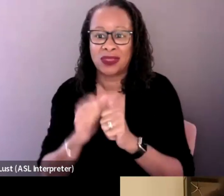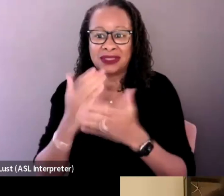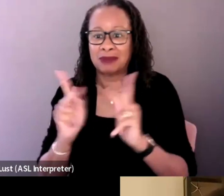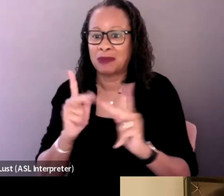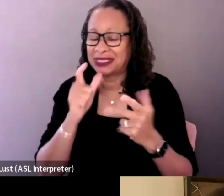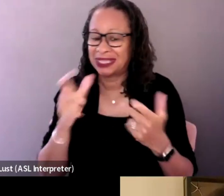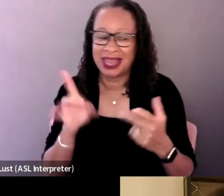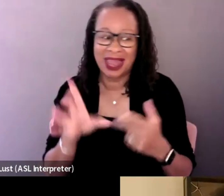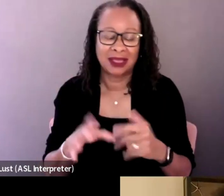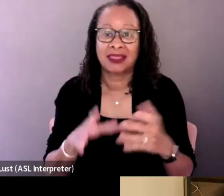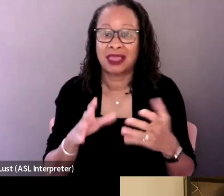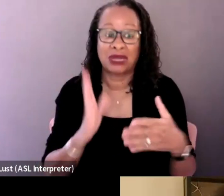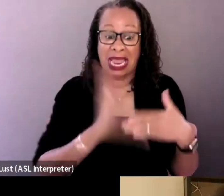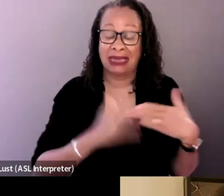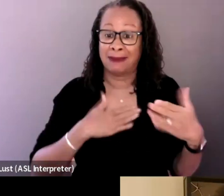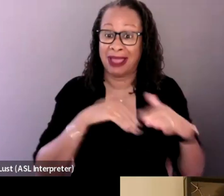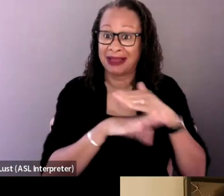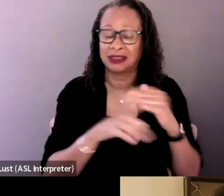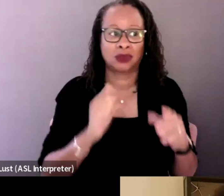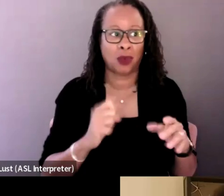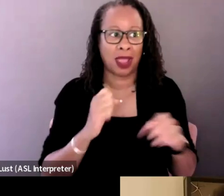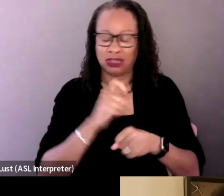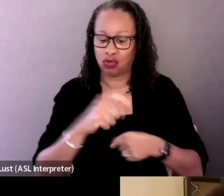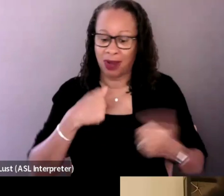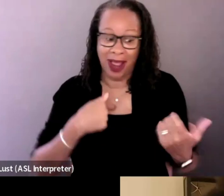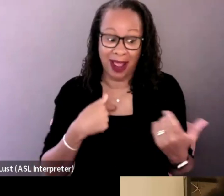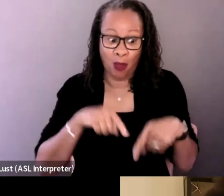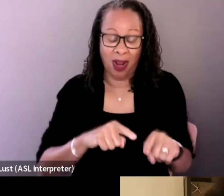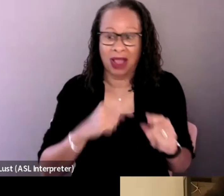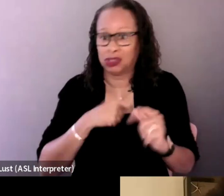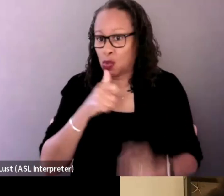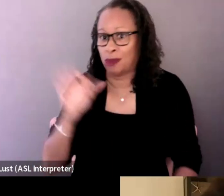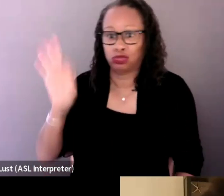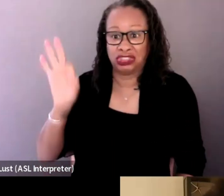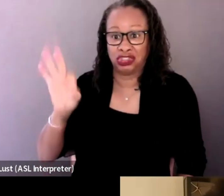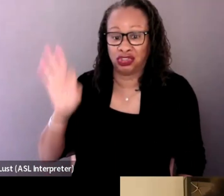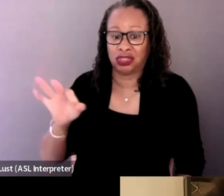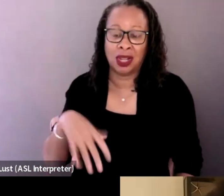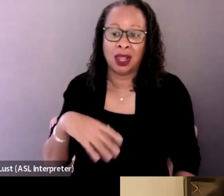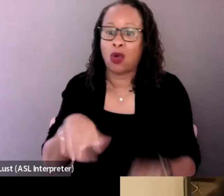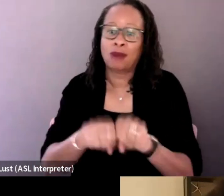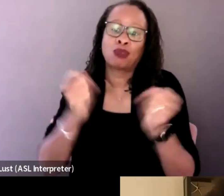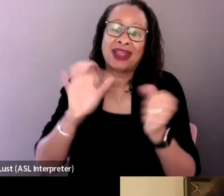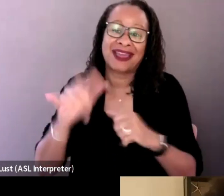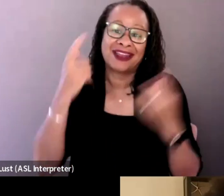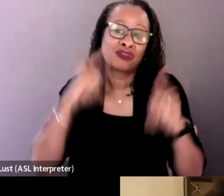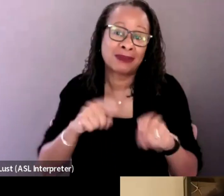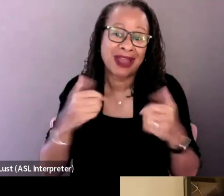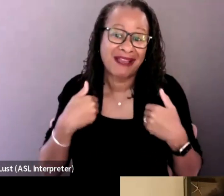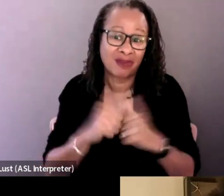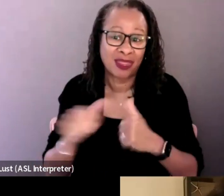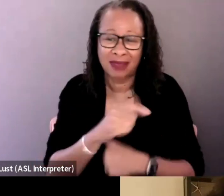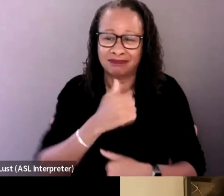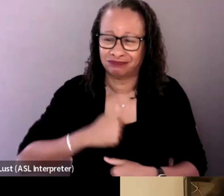that would make my access go away. So I made sure that I don't preach the agreement that I had with them that I'm able to film within